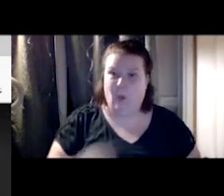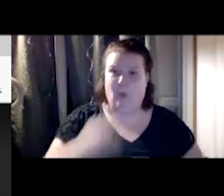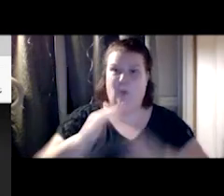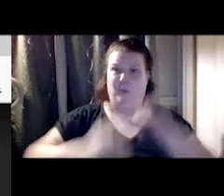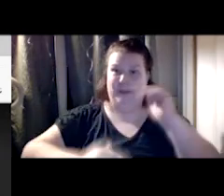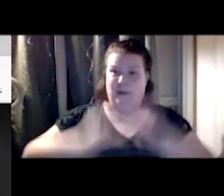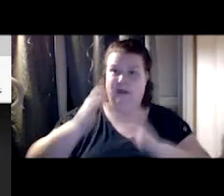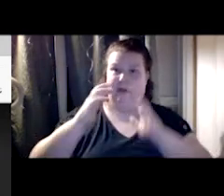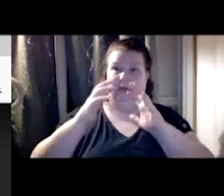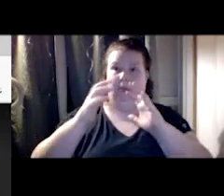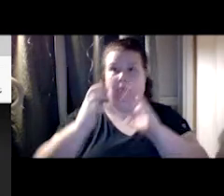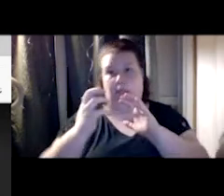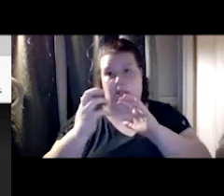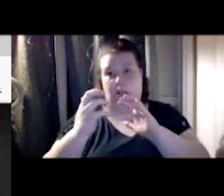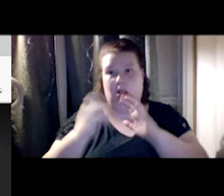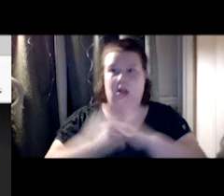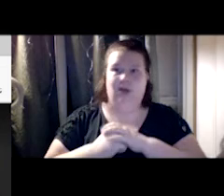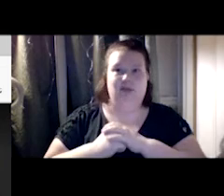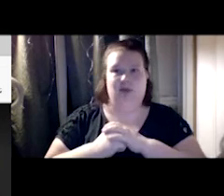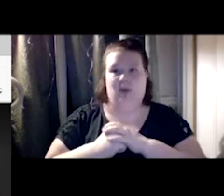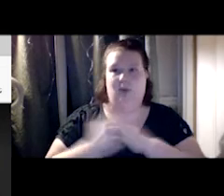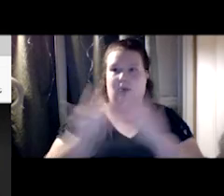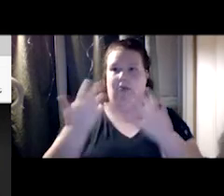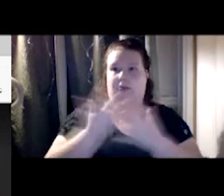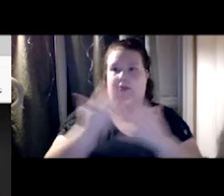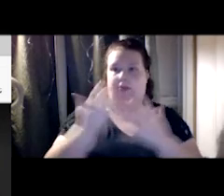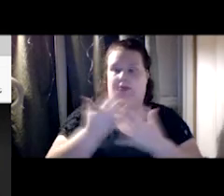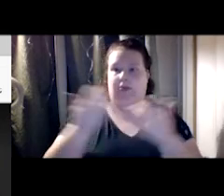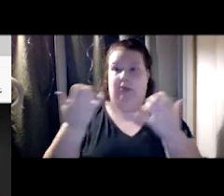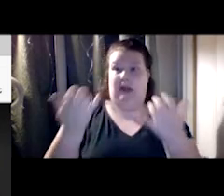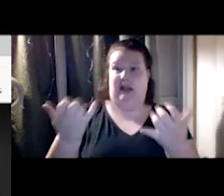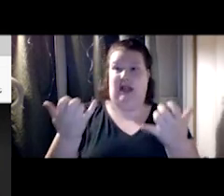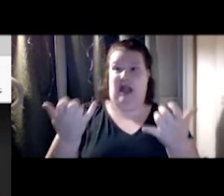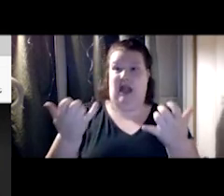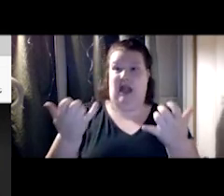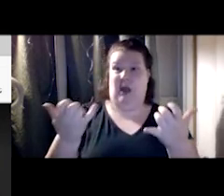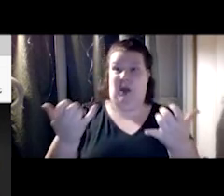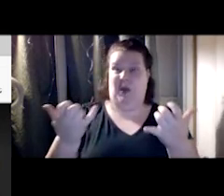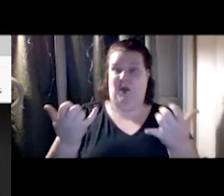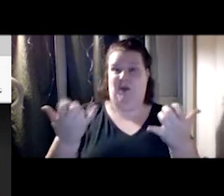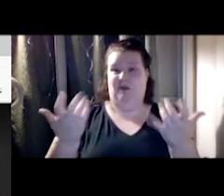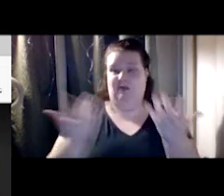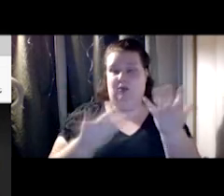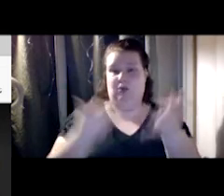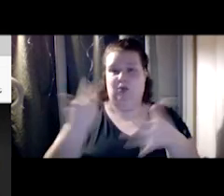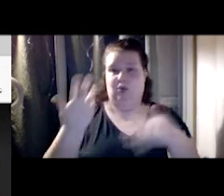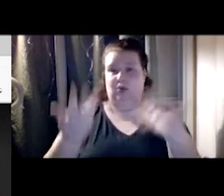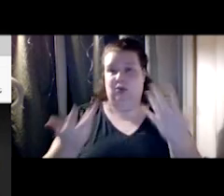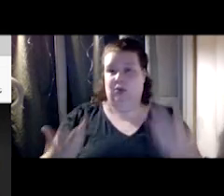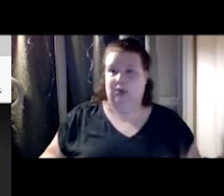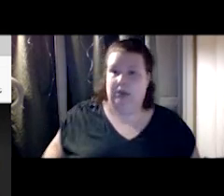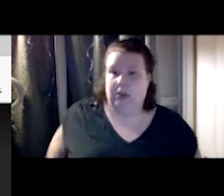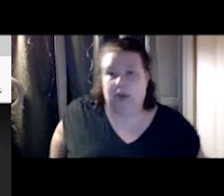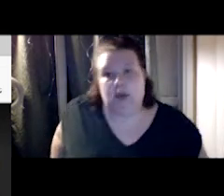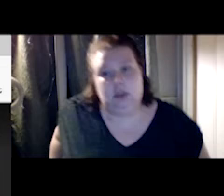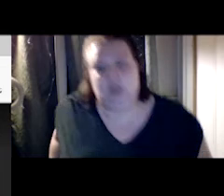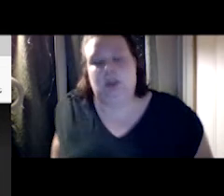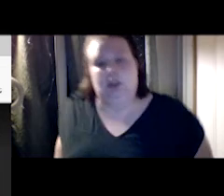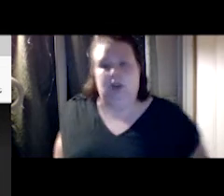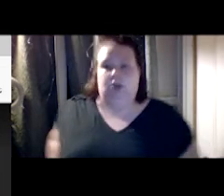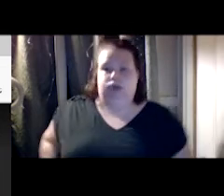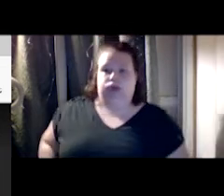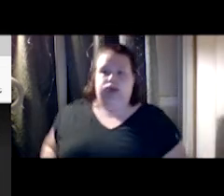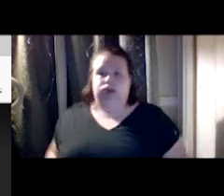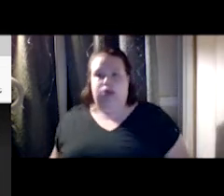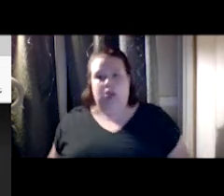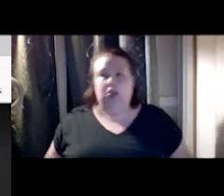and work and love that it needs to be able to be a competitive building compared to all